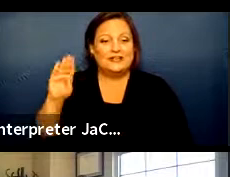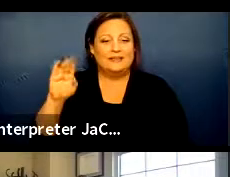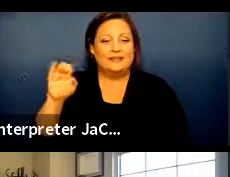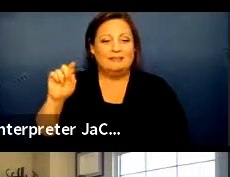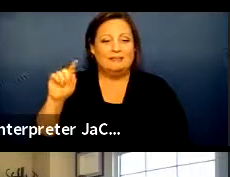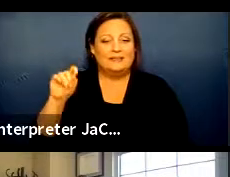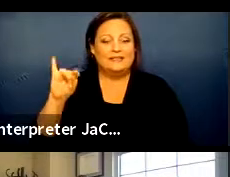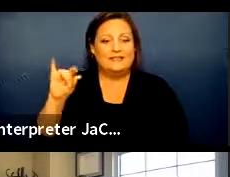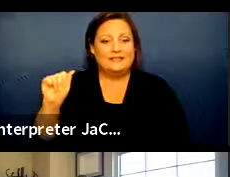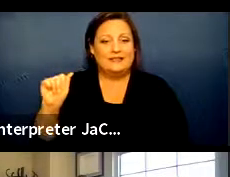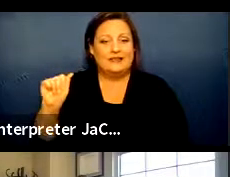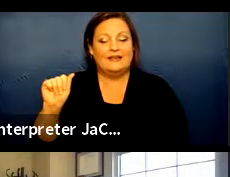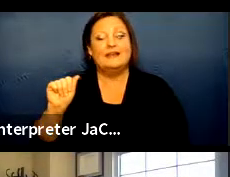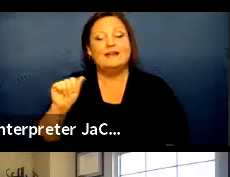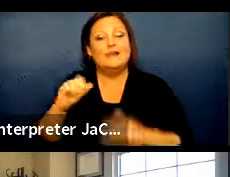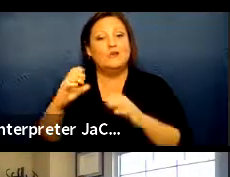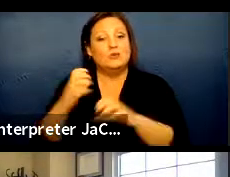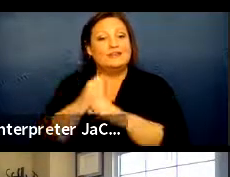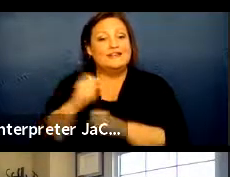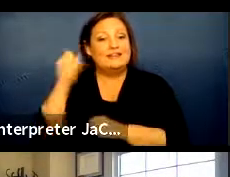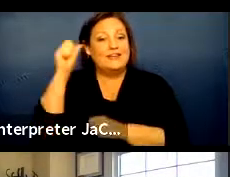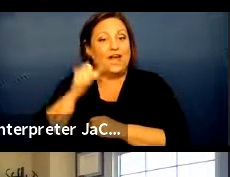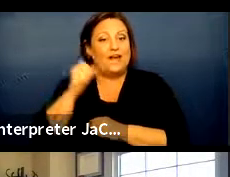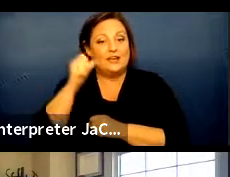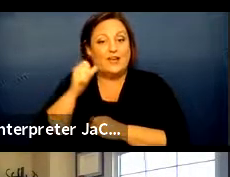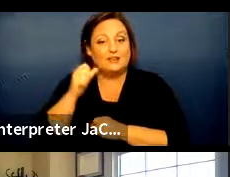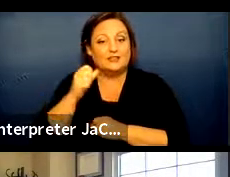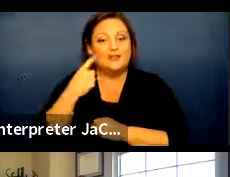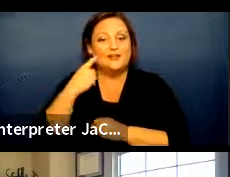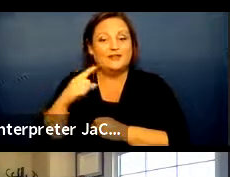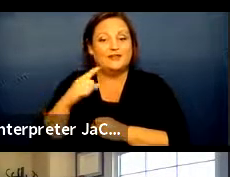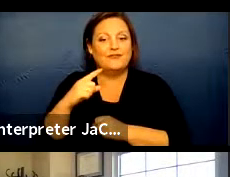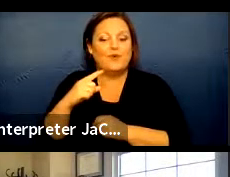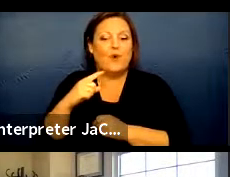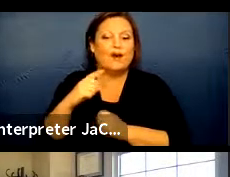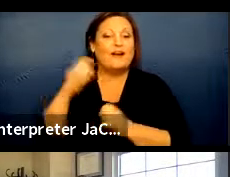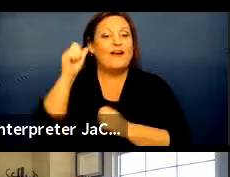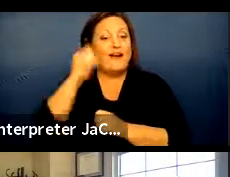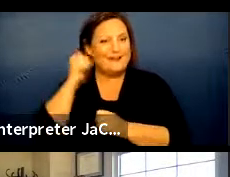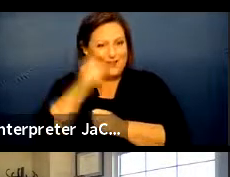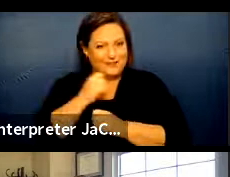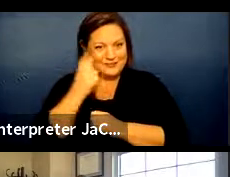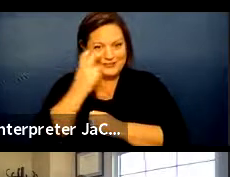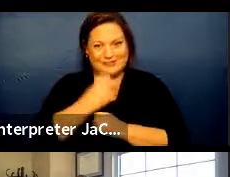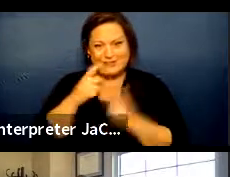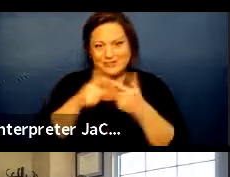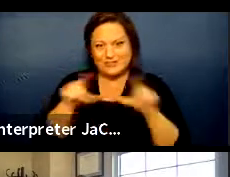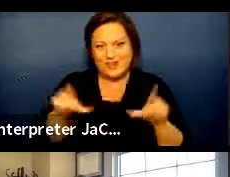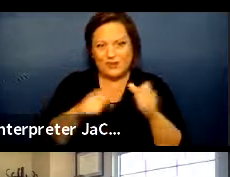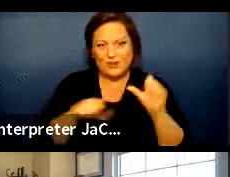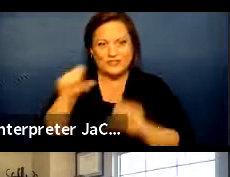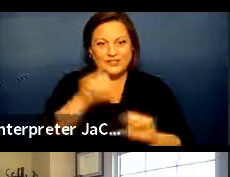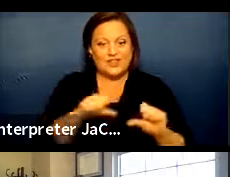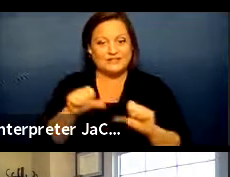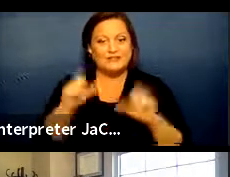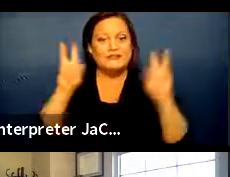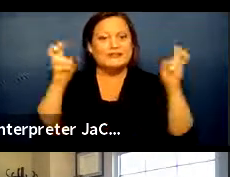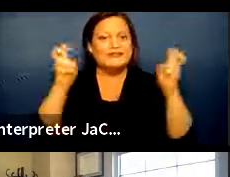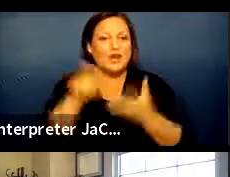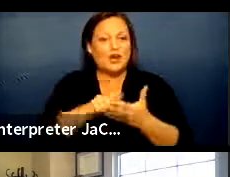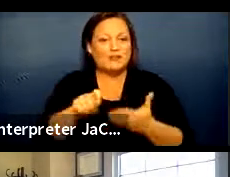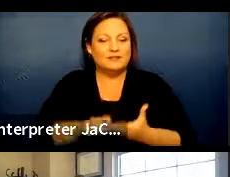Doctor of Audiology as a student in the program of Audiology and Speech Language Sciences. Her capstone is